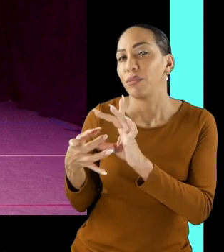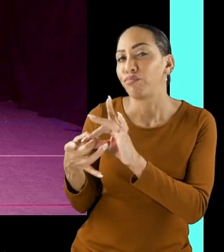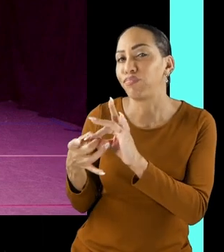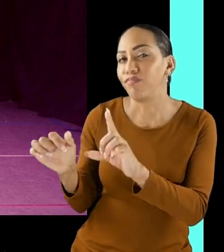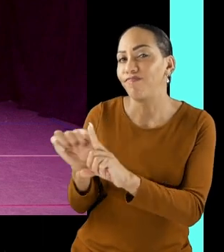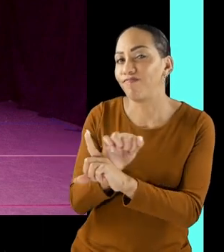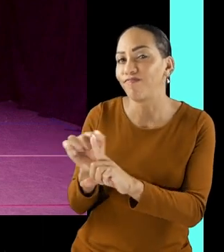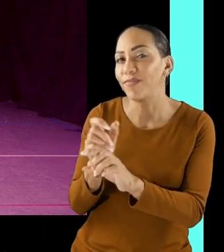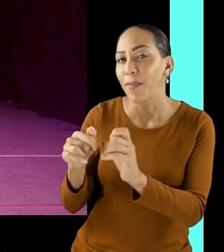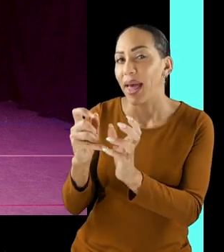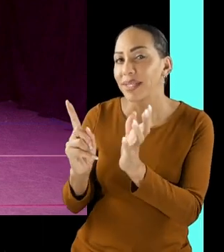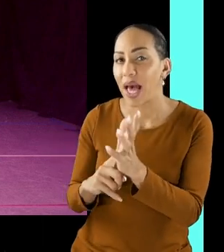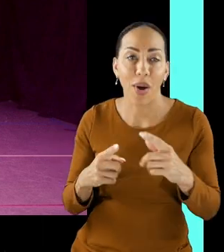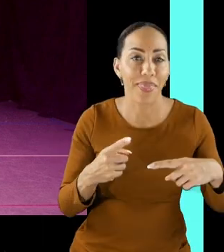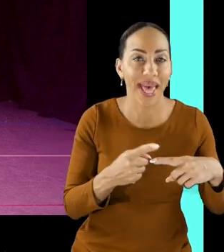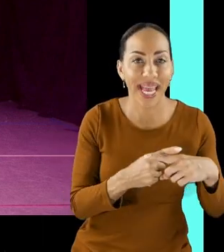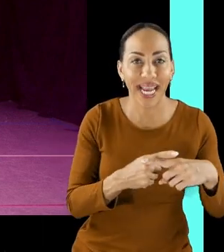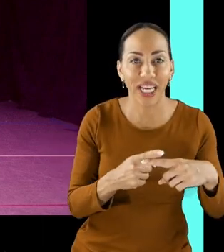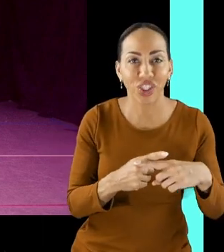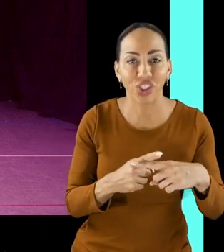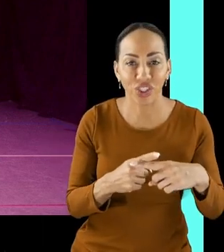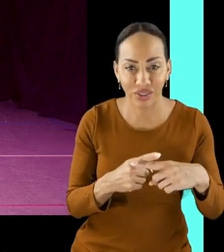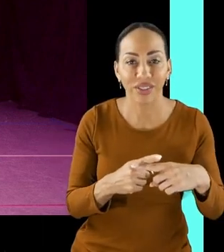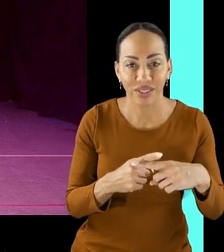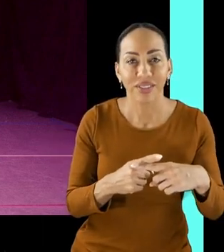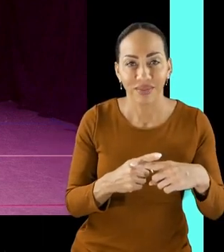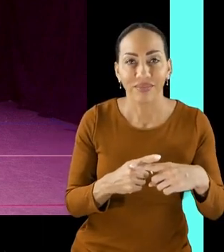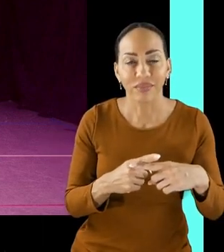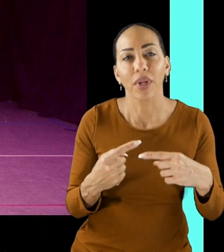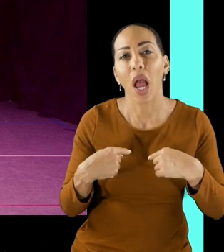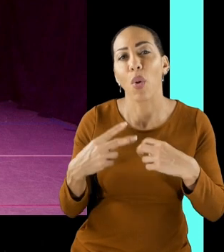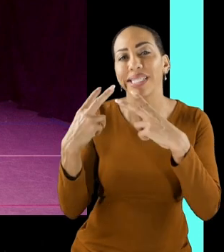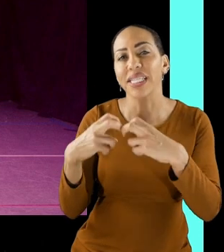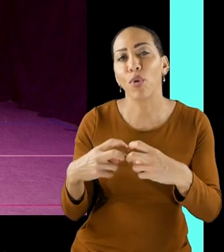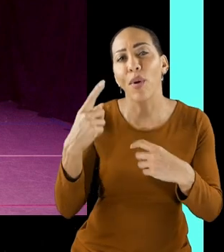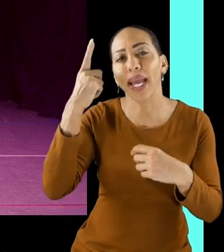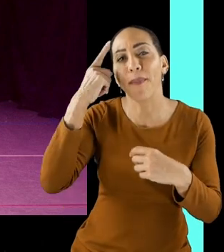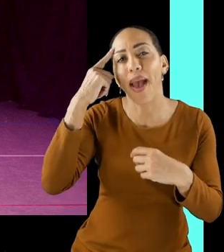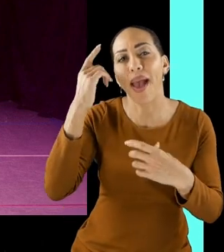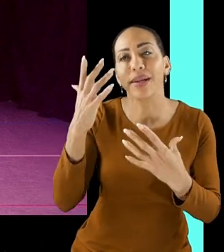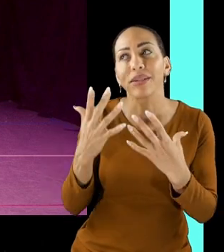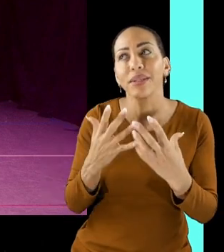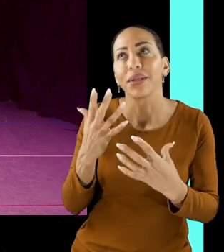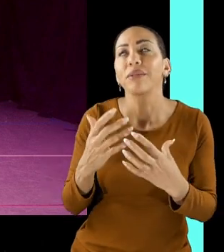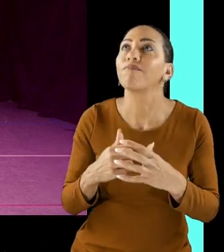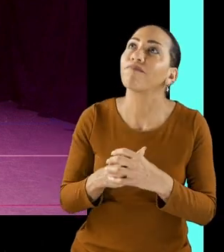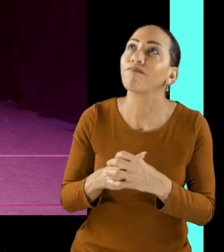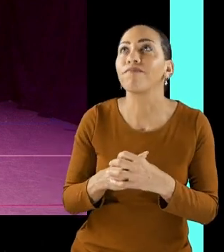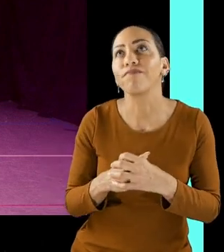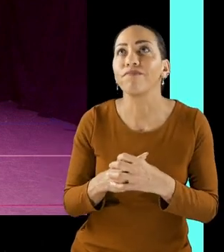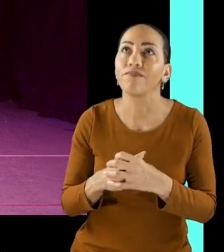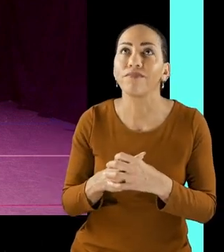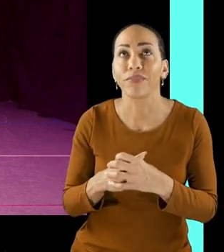on the BSL and spoken English with kind of one of the themes I was exploring in my head is whether we could get